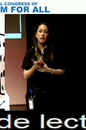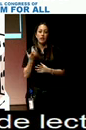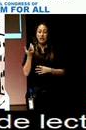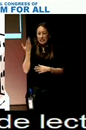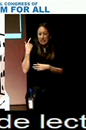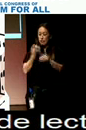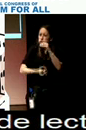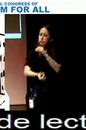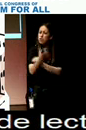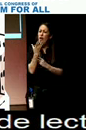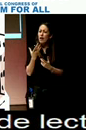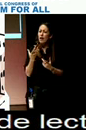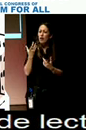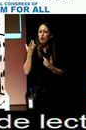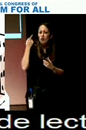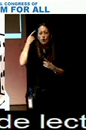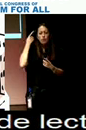that when they were designed,